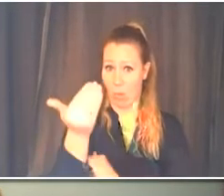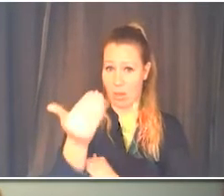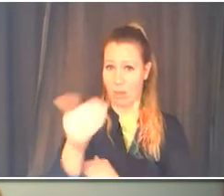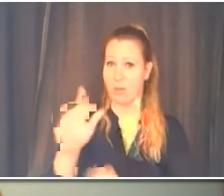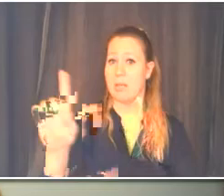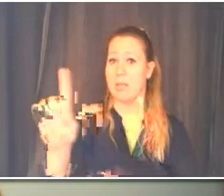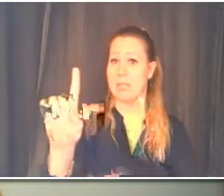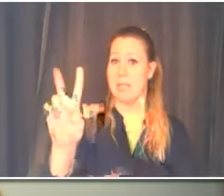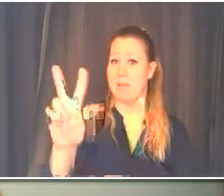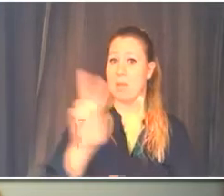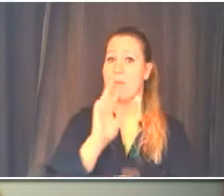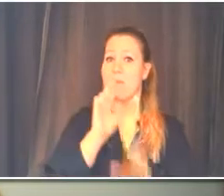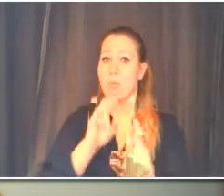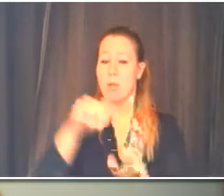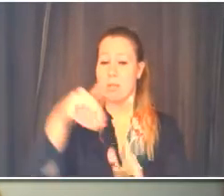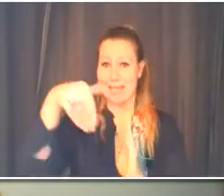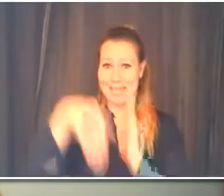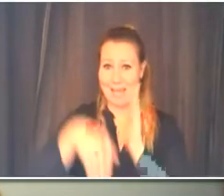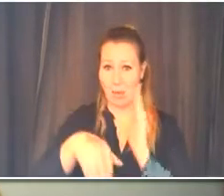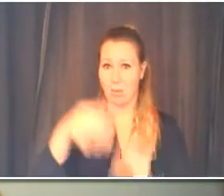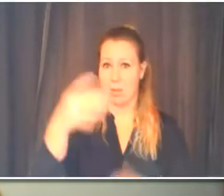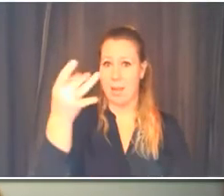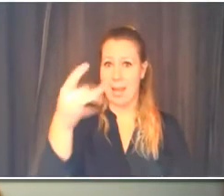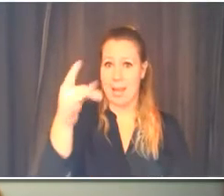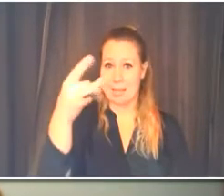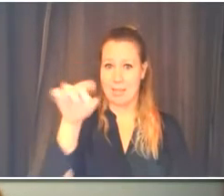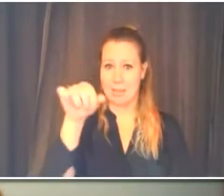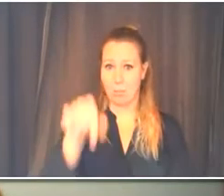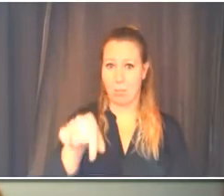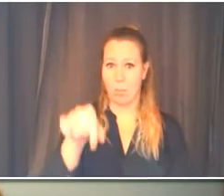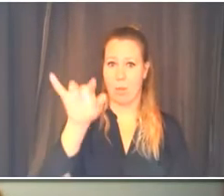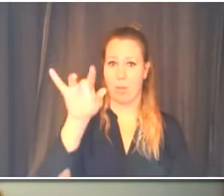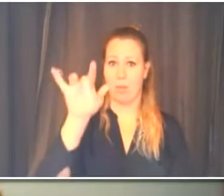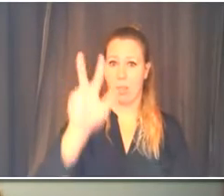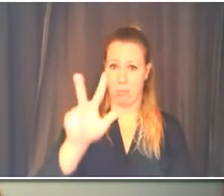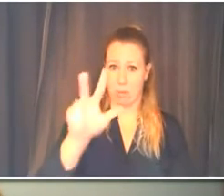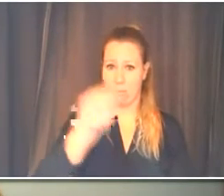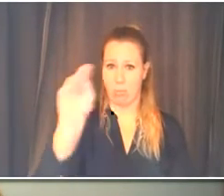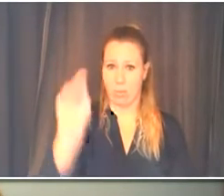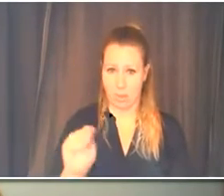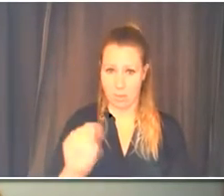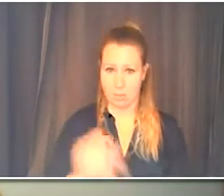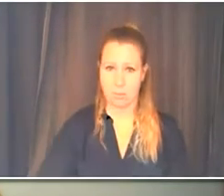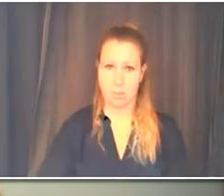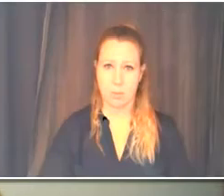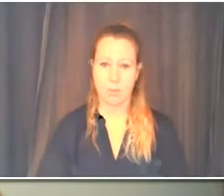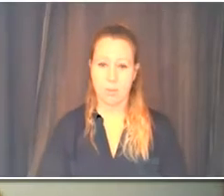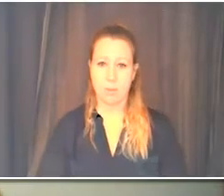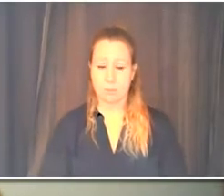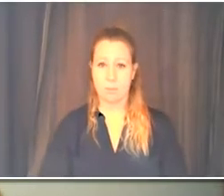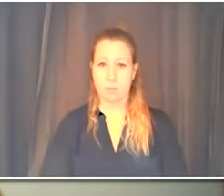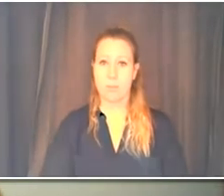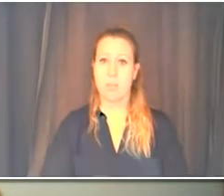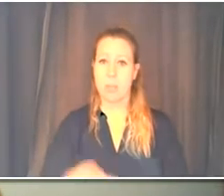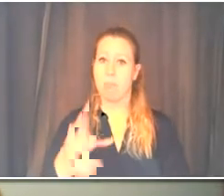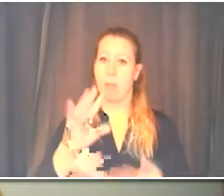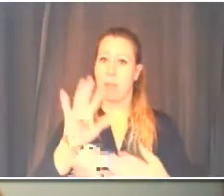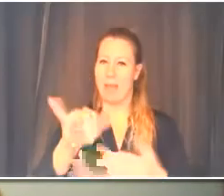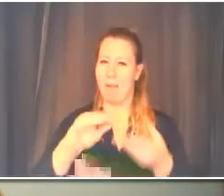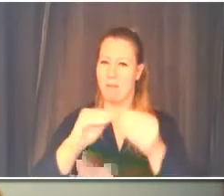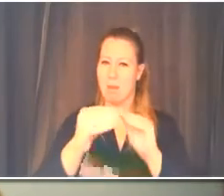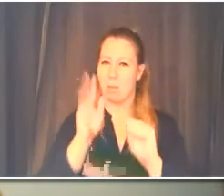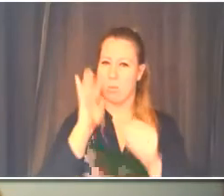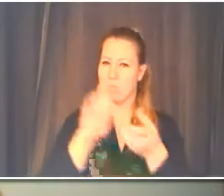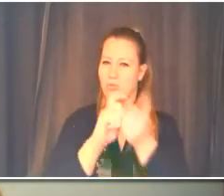are out out sick and we have the clerical civilians working from home so they're constantly being updated every couple of hours to catch